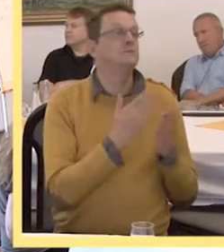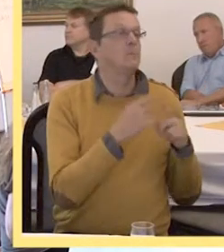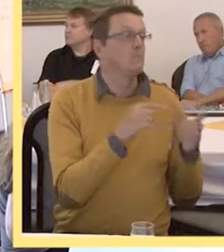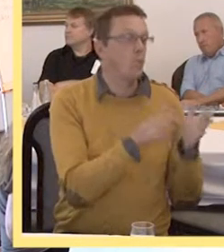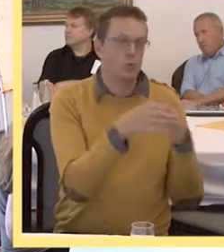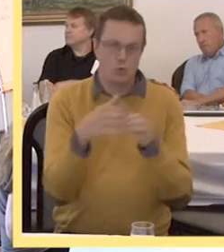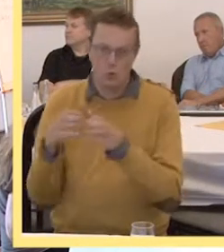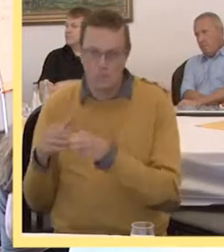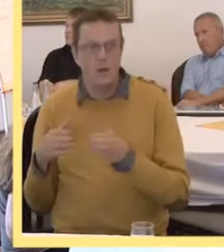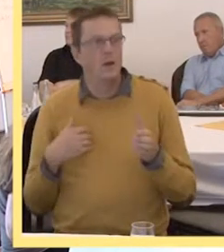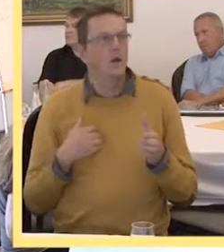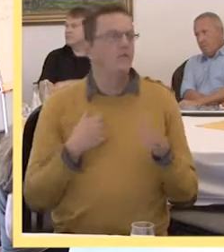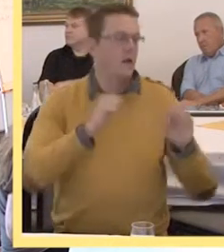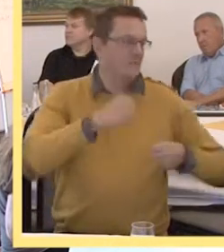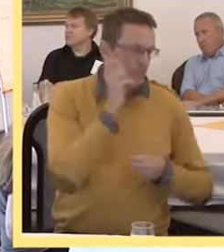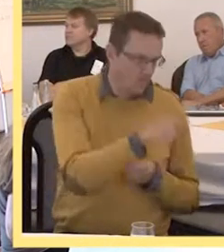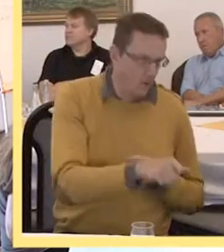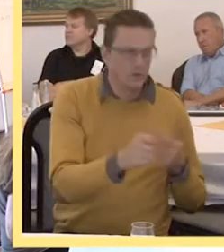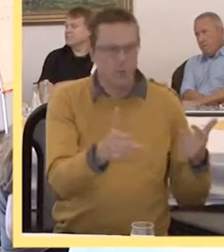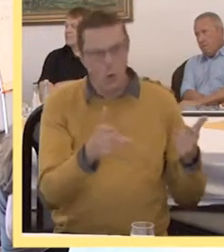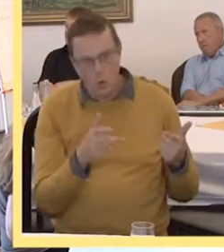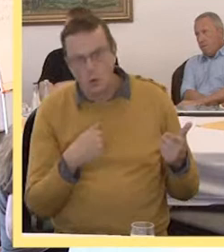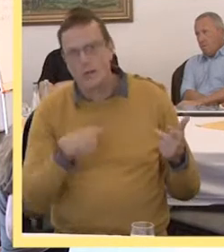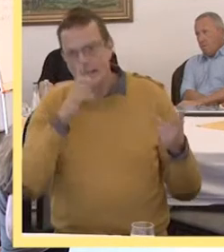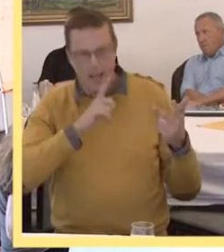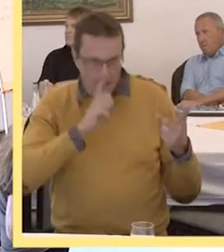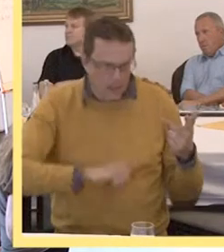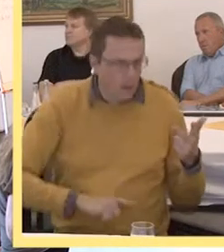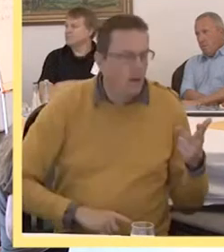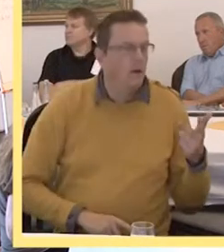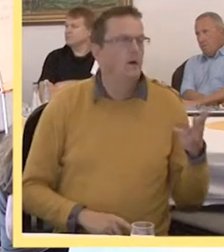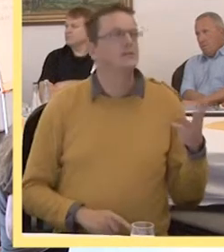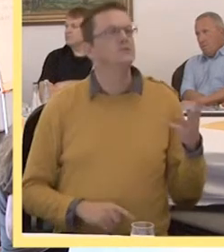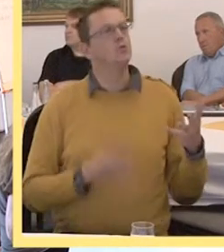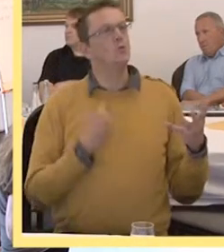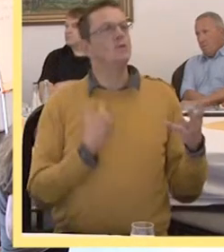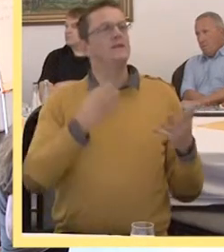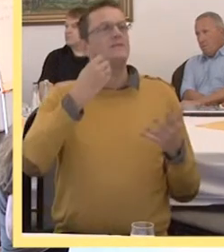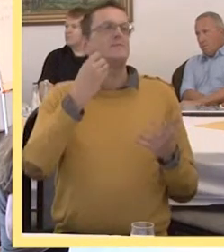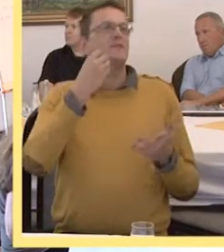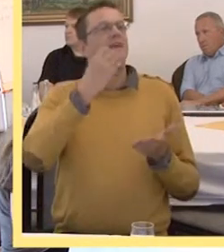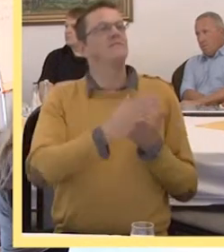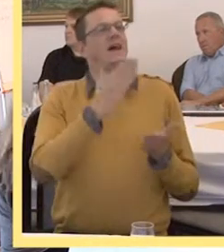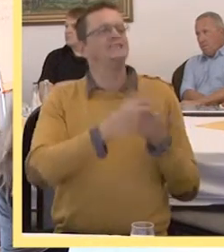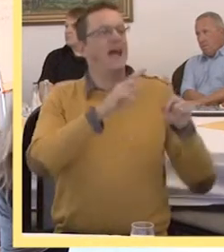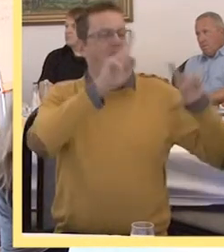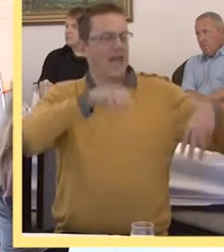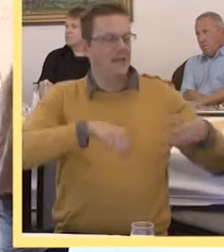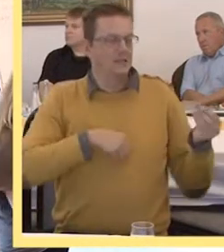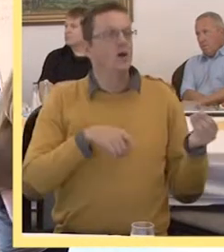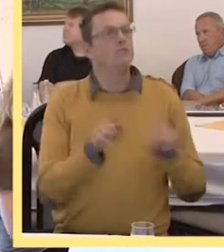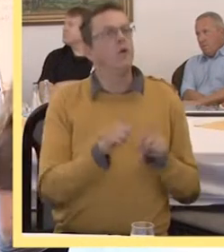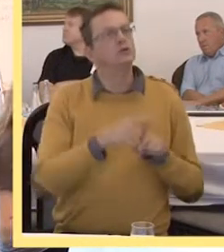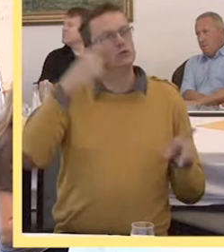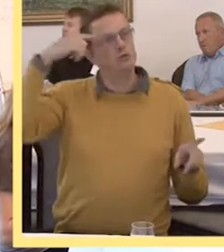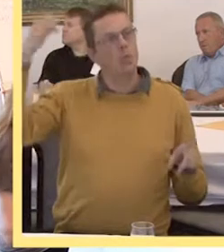for the affected population, for young people, older people, persons with disabilities, where we also rely